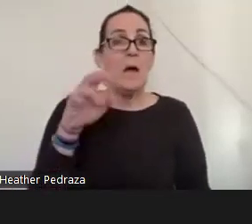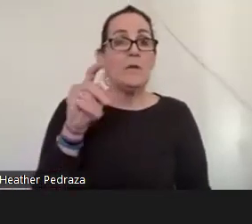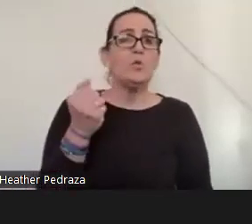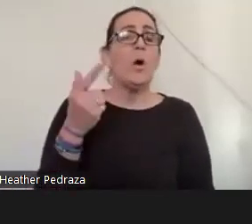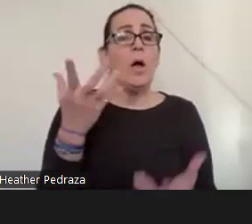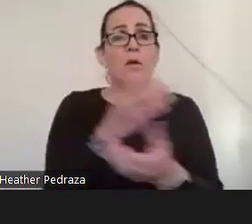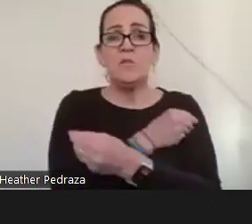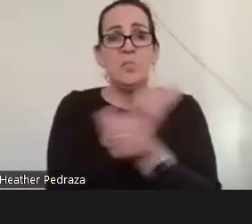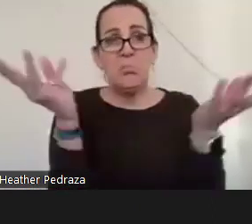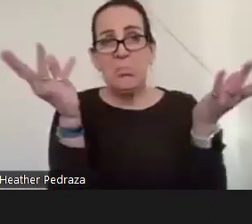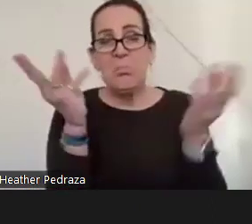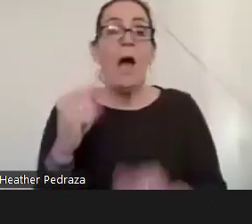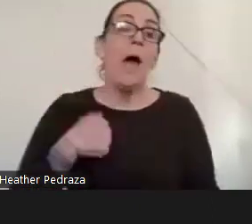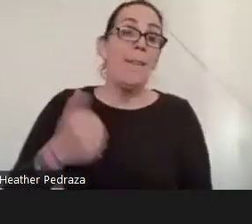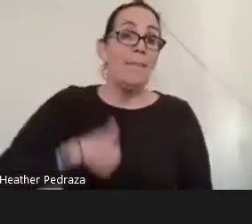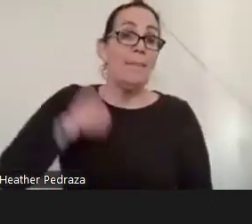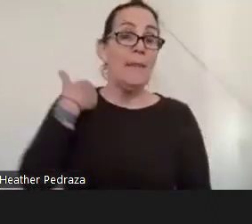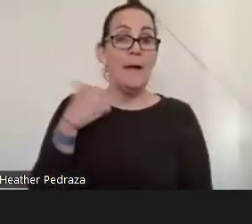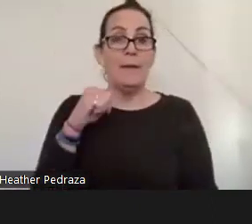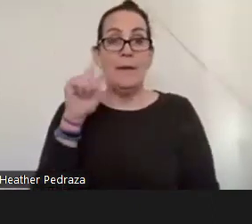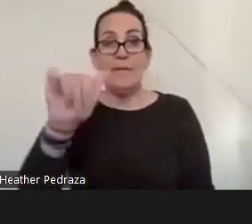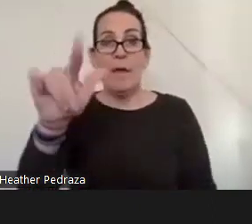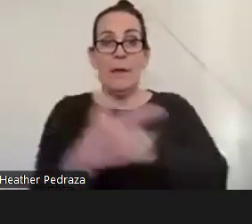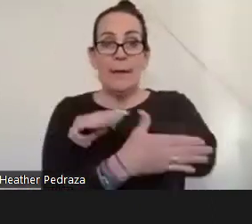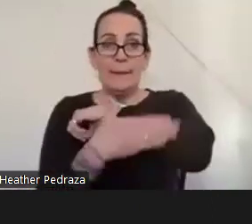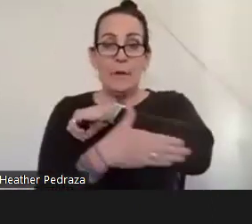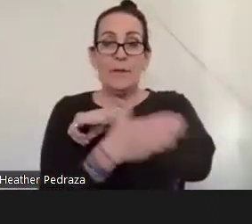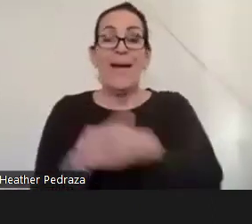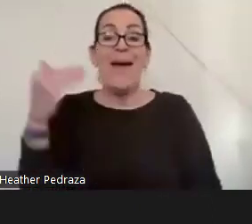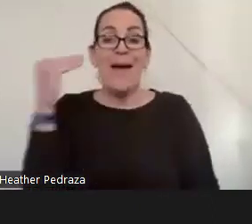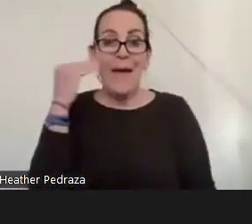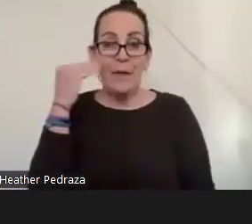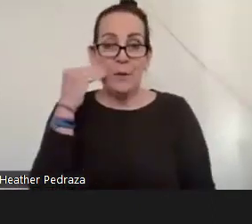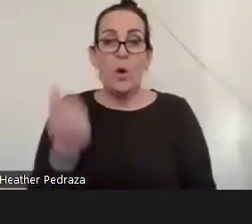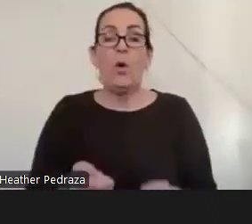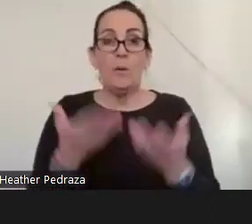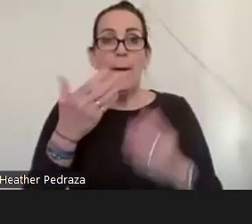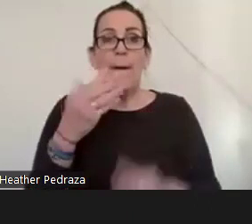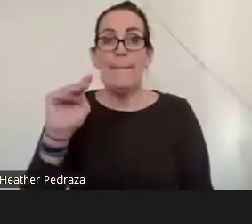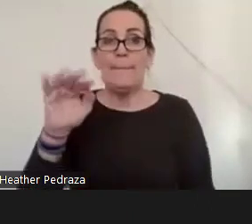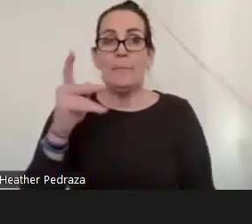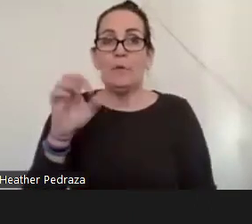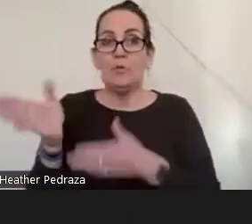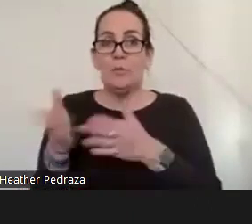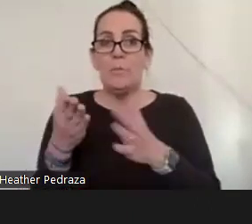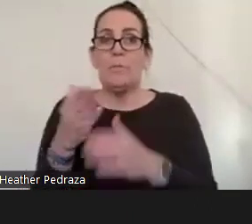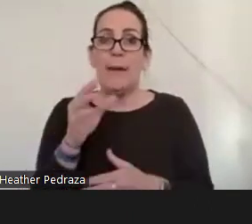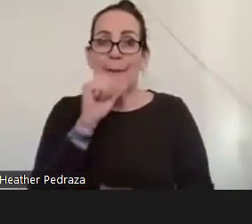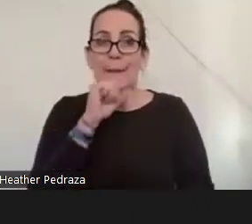County, and I know that a lot of the master plan for aging is really focused on kind of state